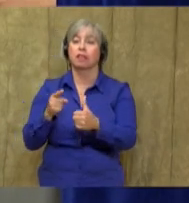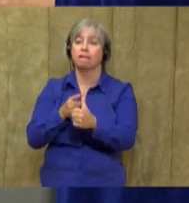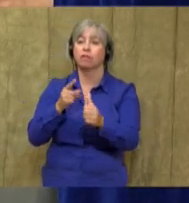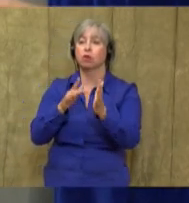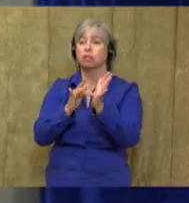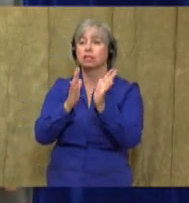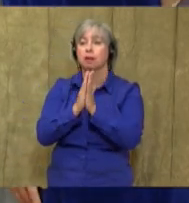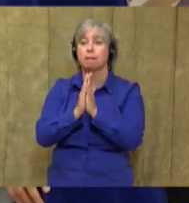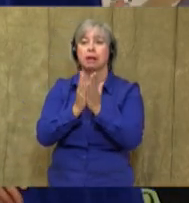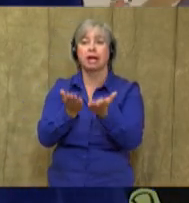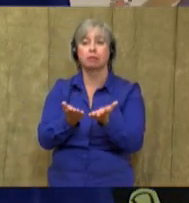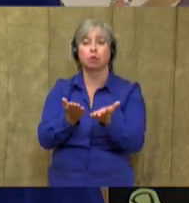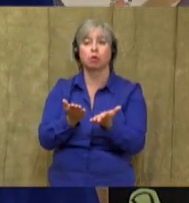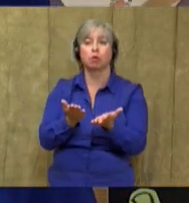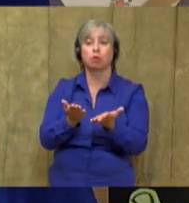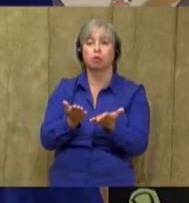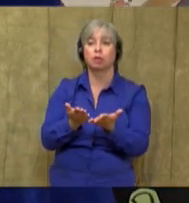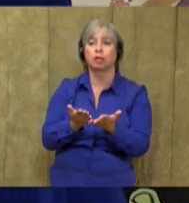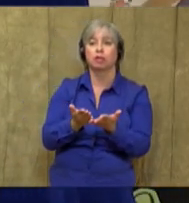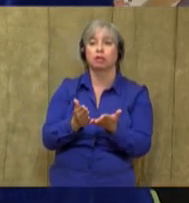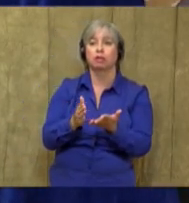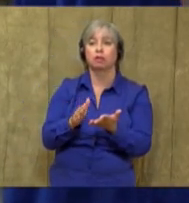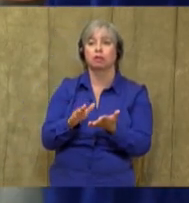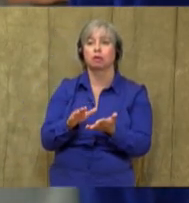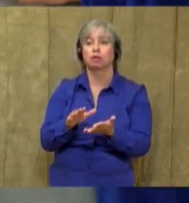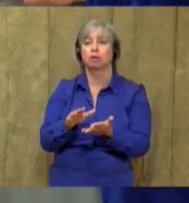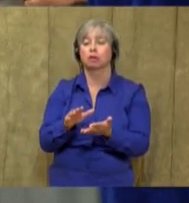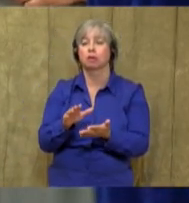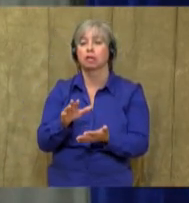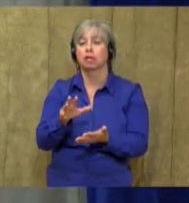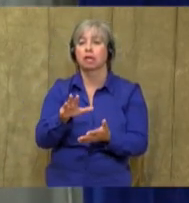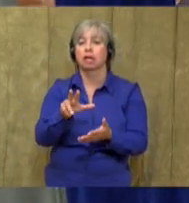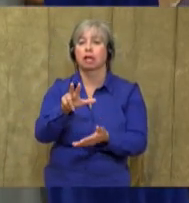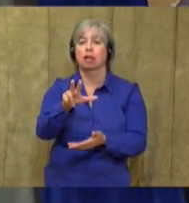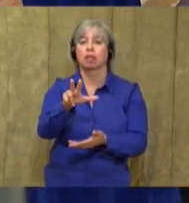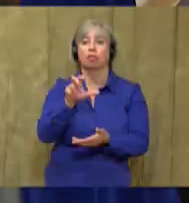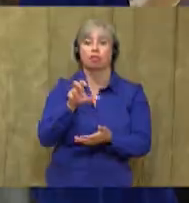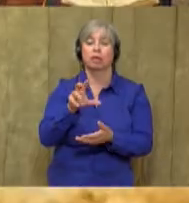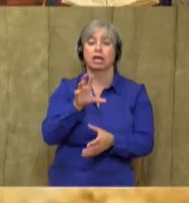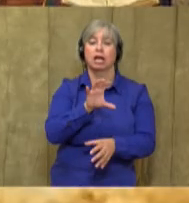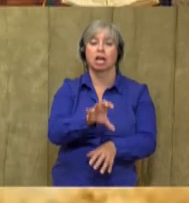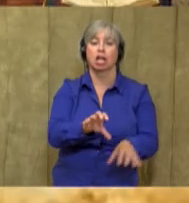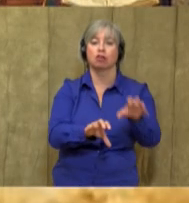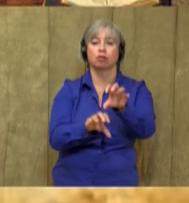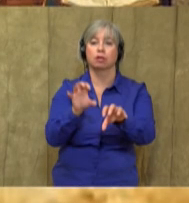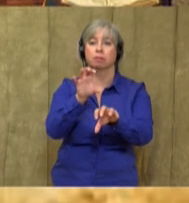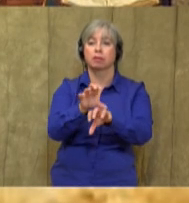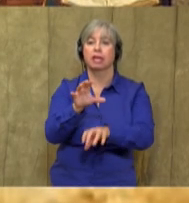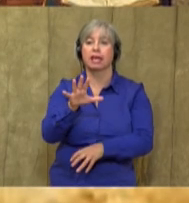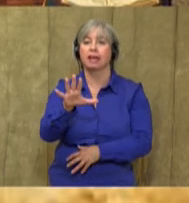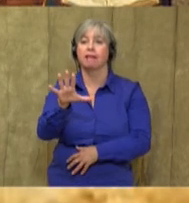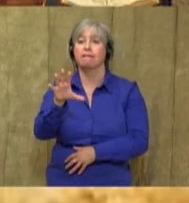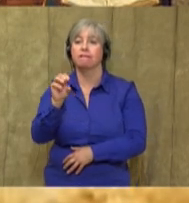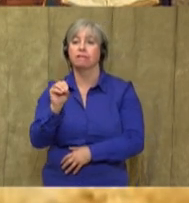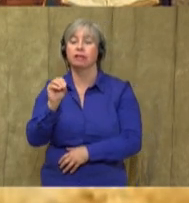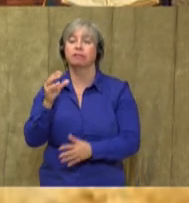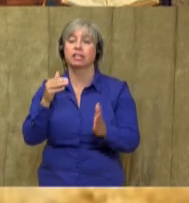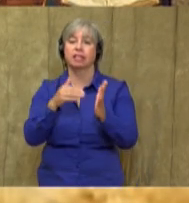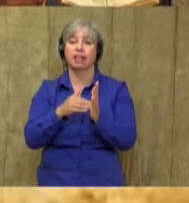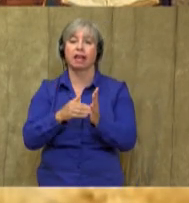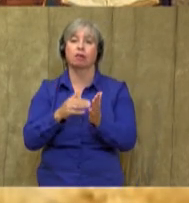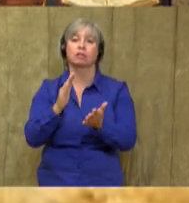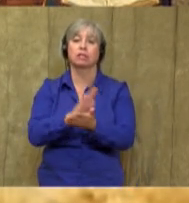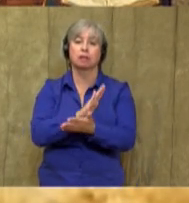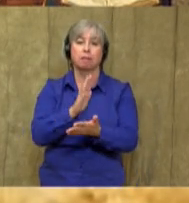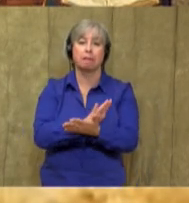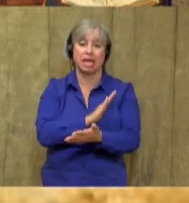to print, is going to be 300 separate molded blocks and 50,000 sheets of paper in order to make